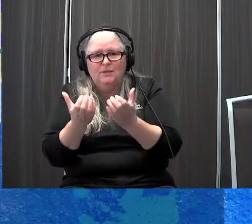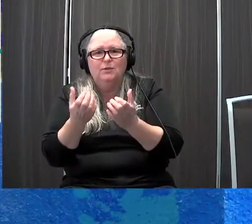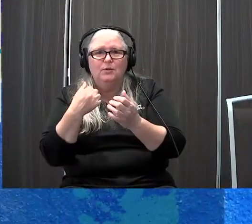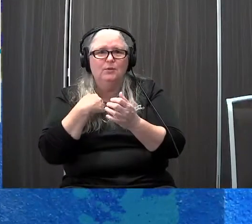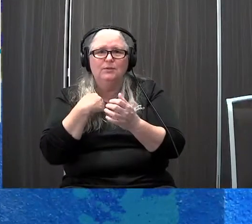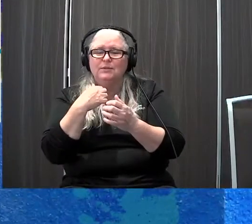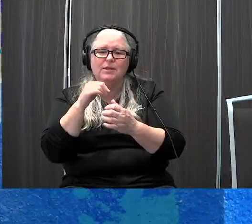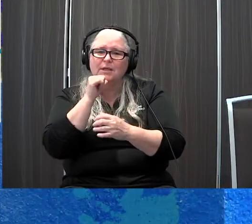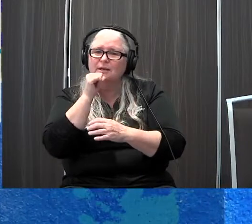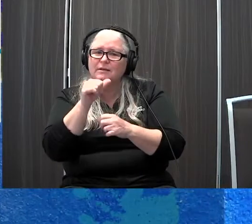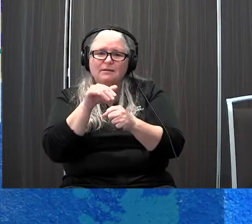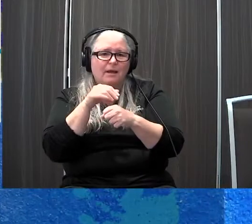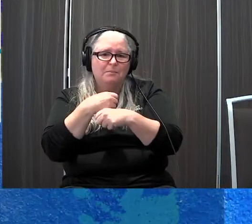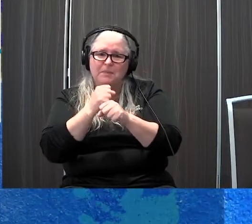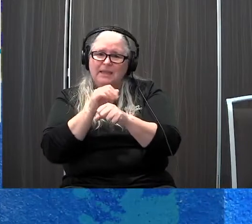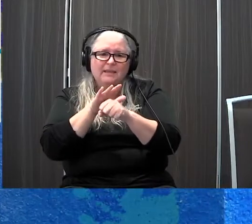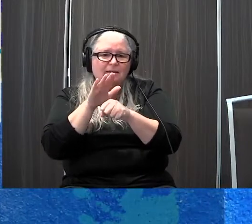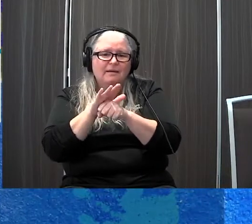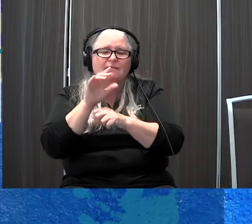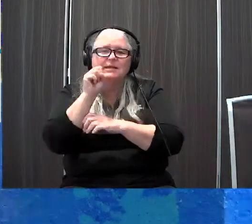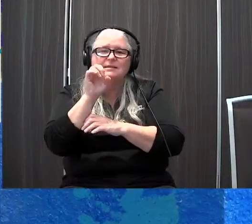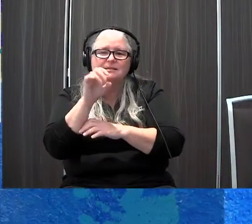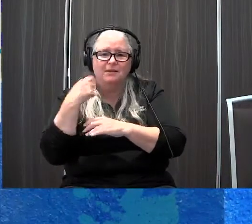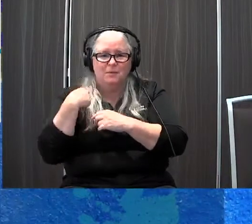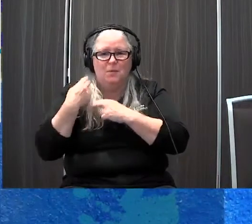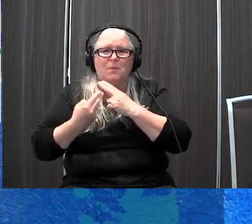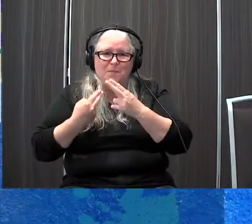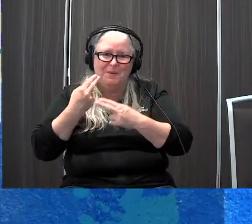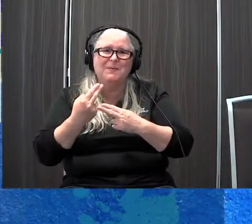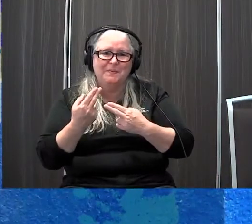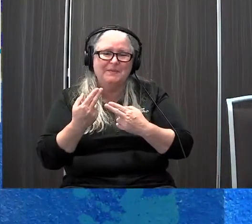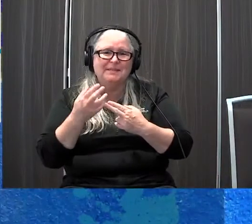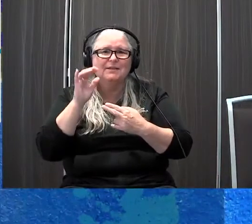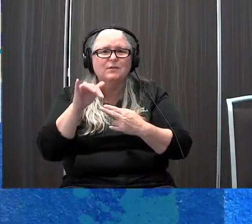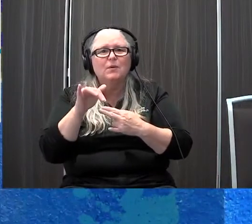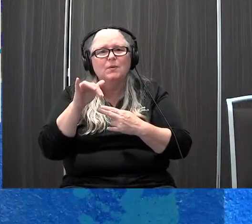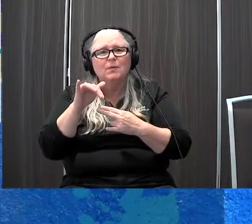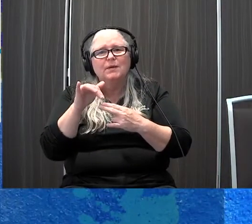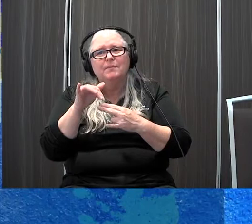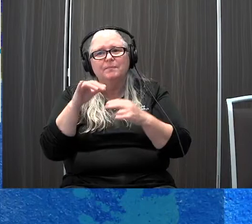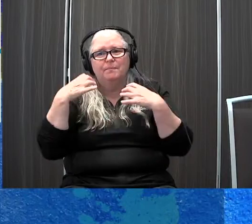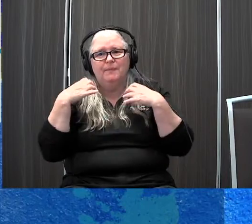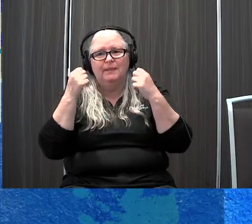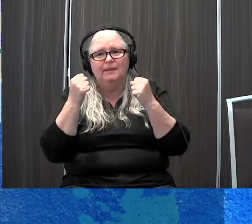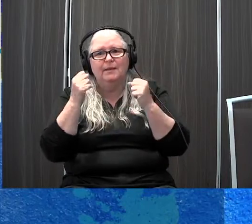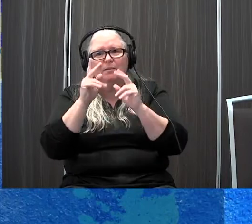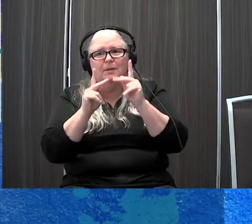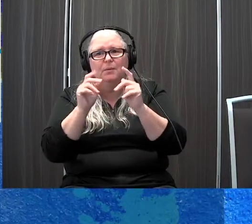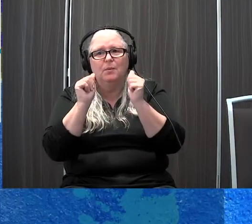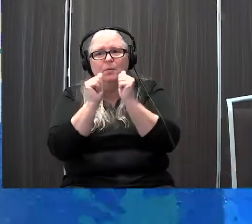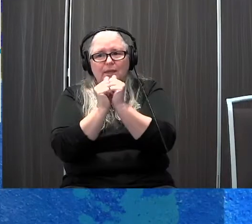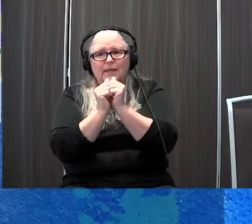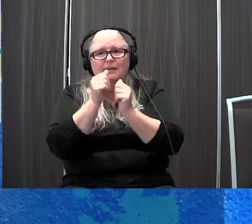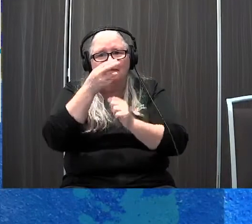not producing enough sex hormones. So in charge syndrome, people with hypogonadotropic